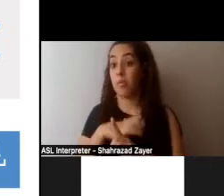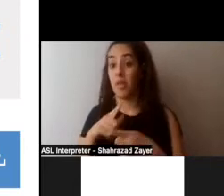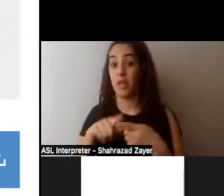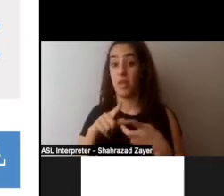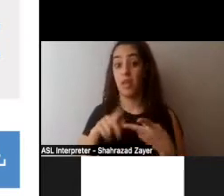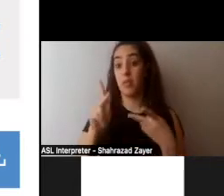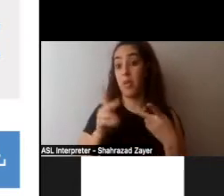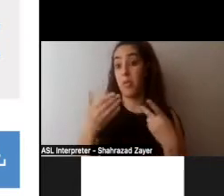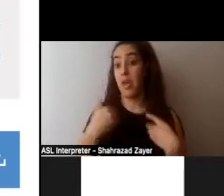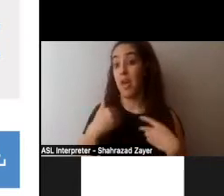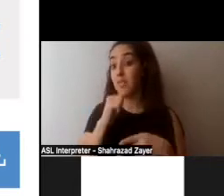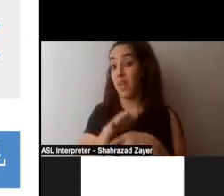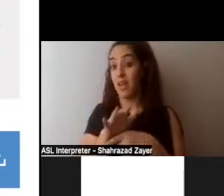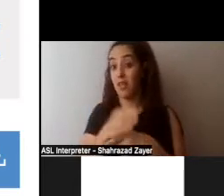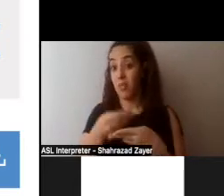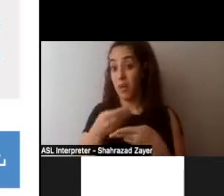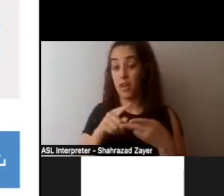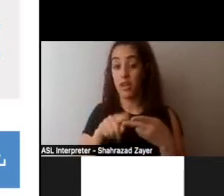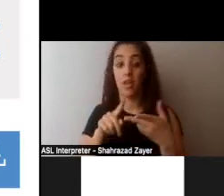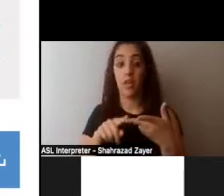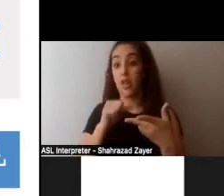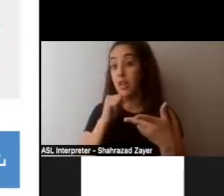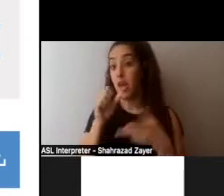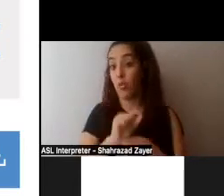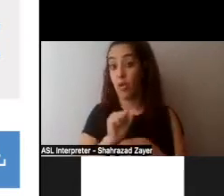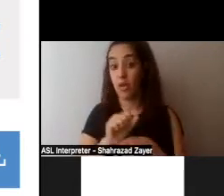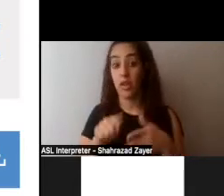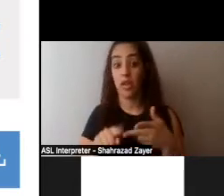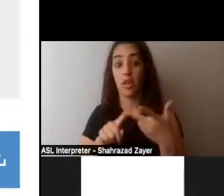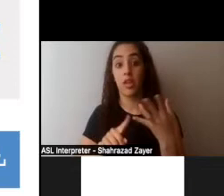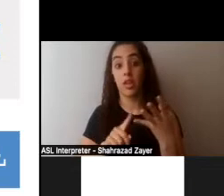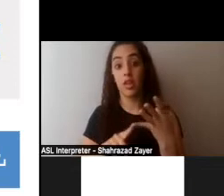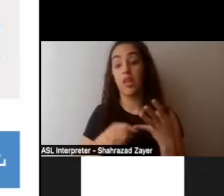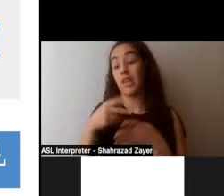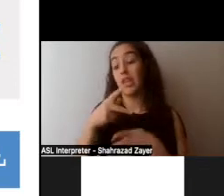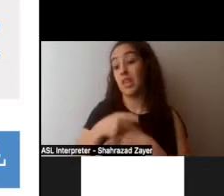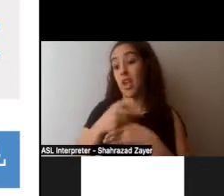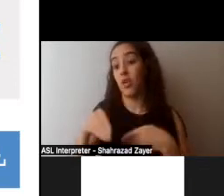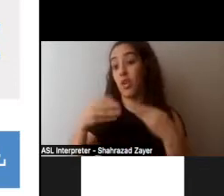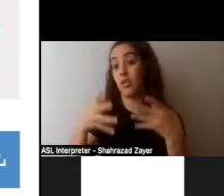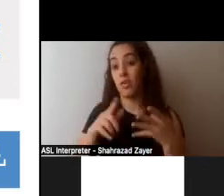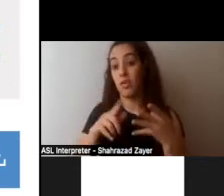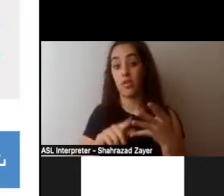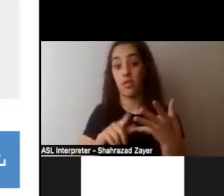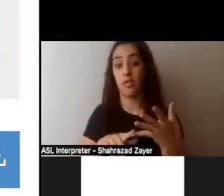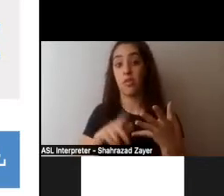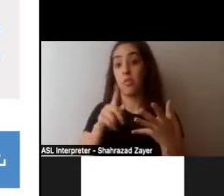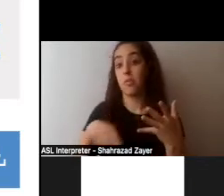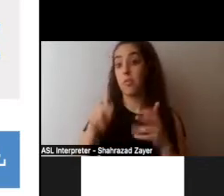unemployed or disabled, caregivers, and those lower in mental or physical